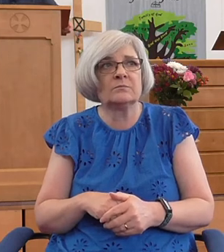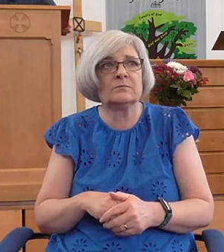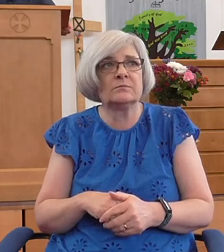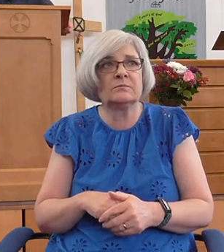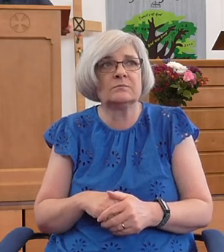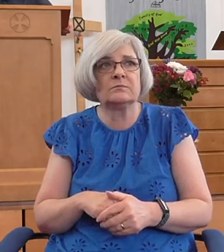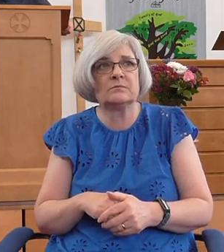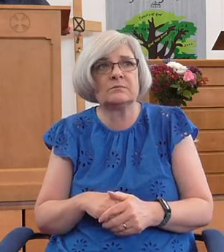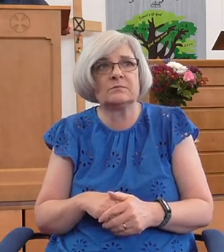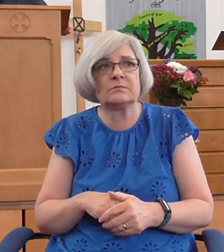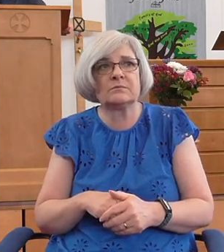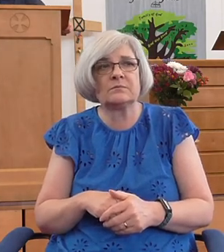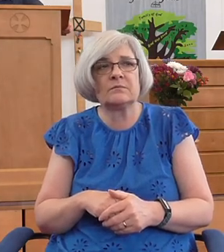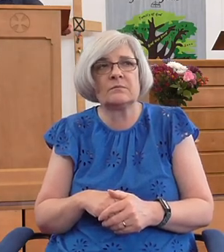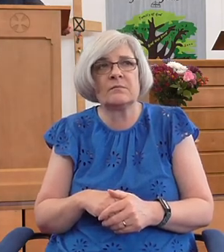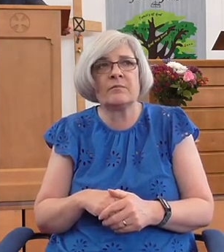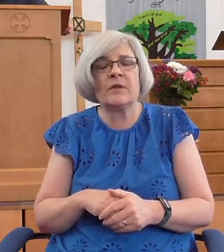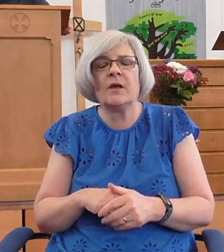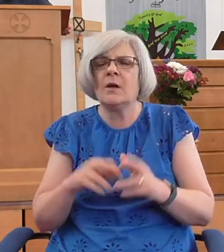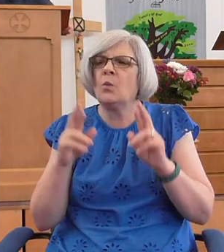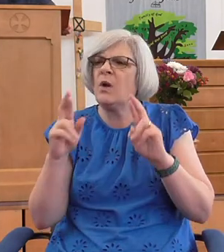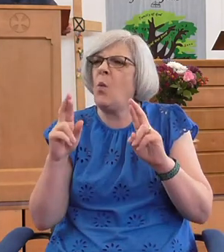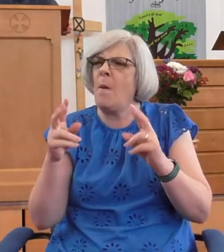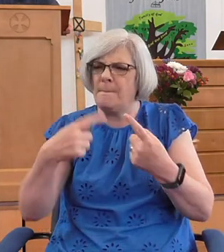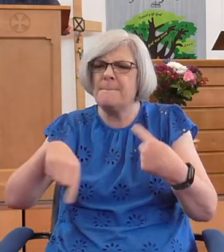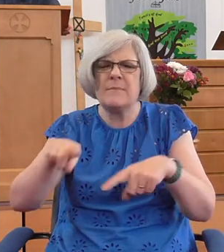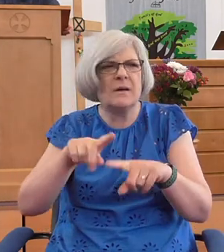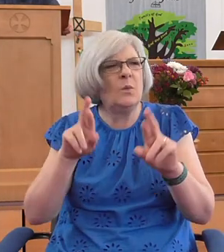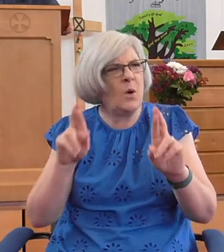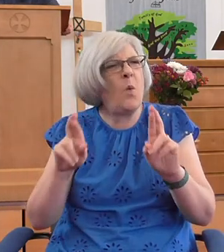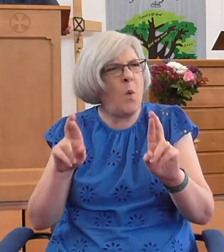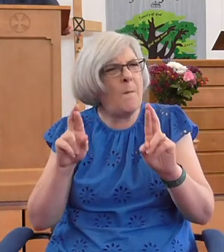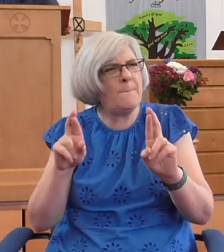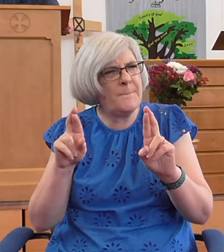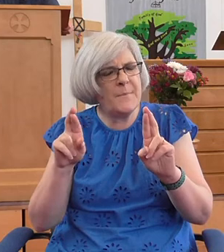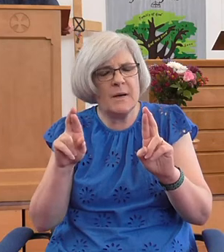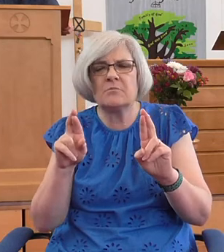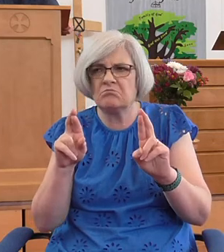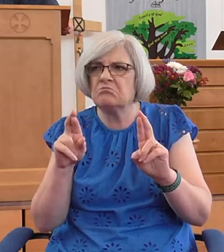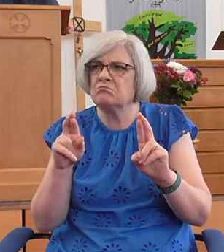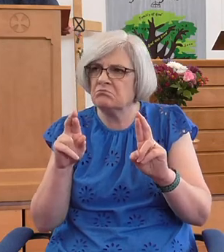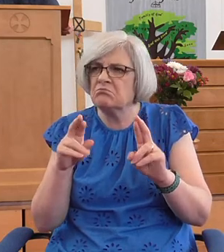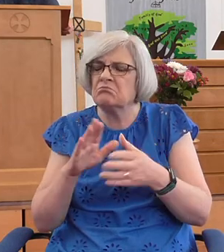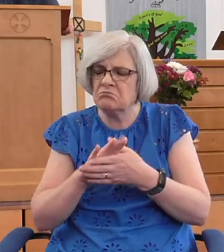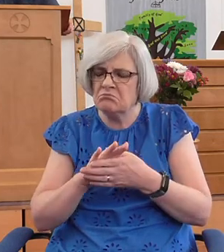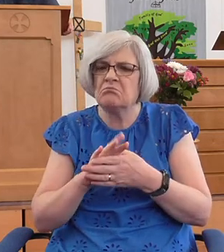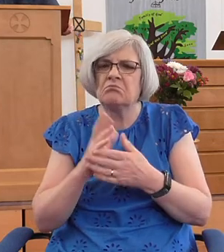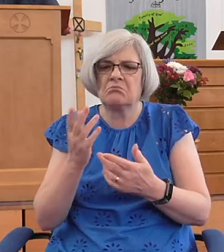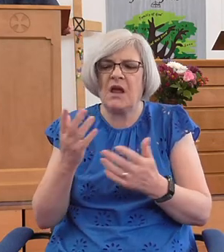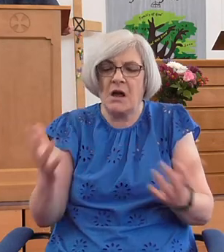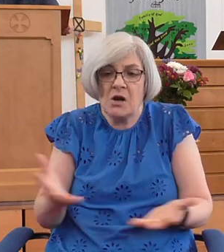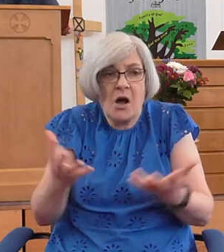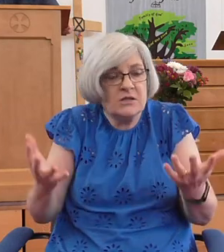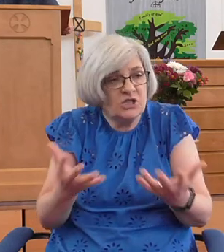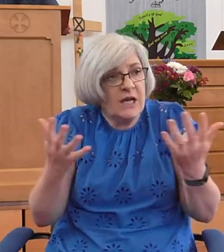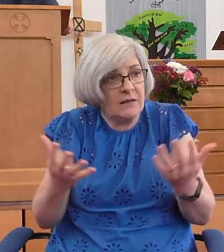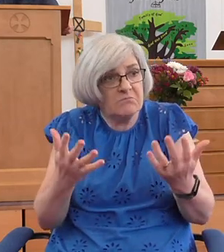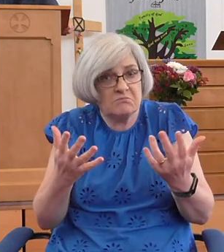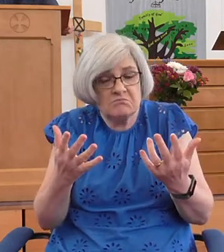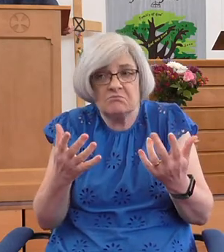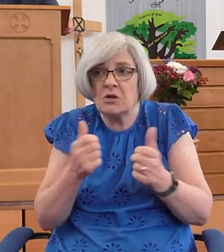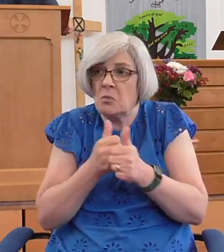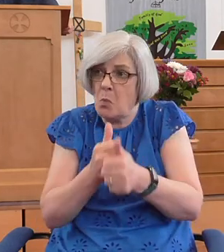We may hope to be and do indeed work at being an encouraging and